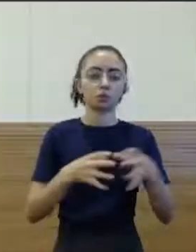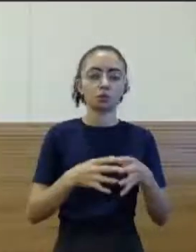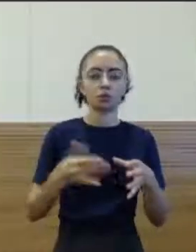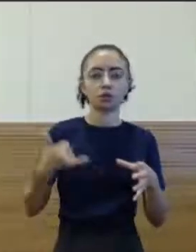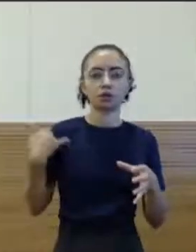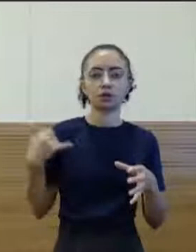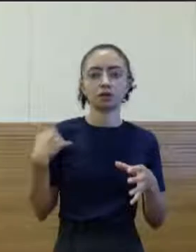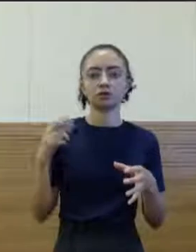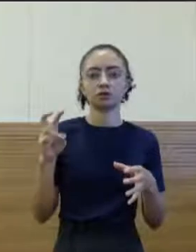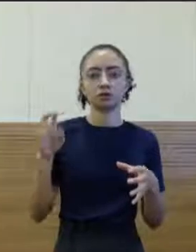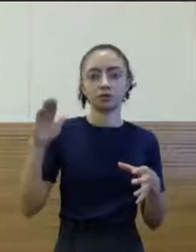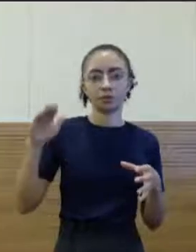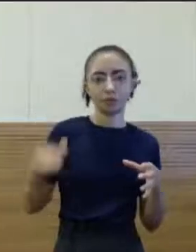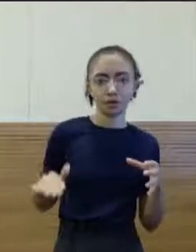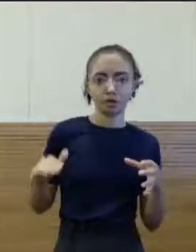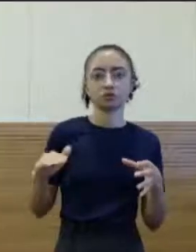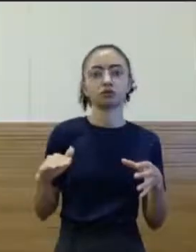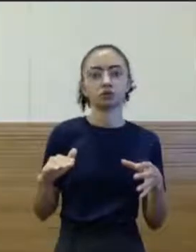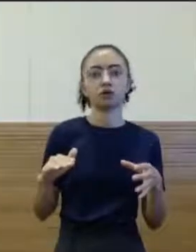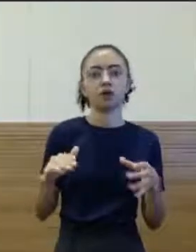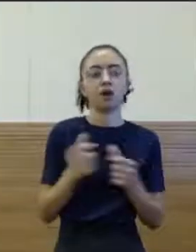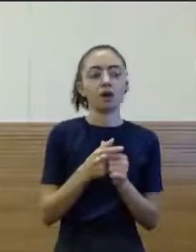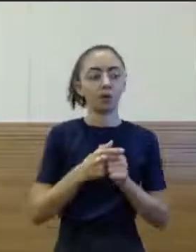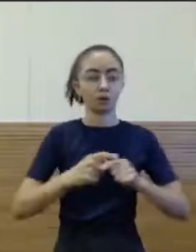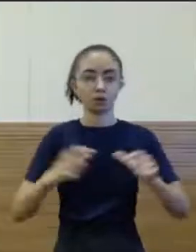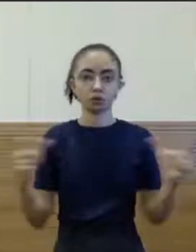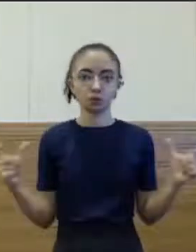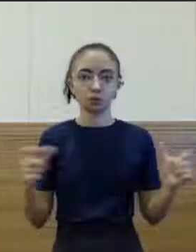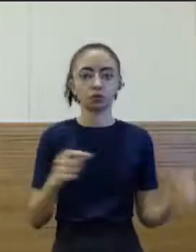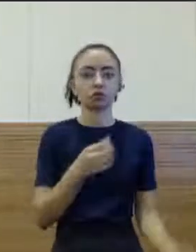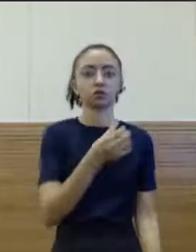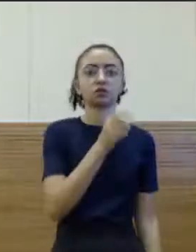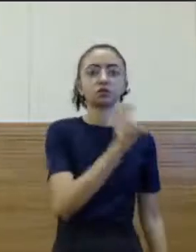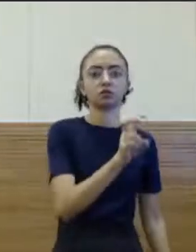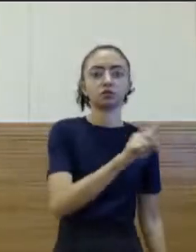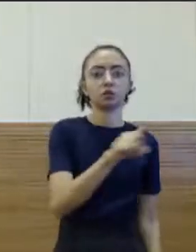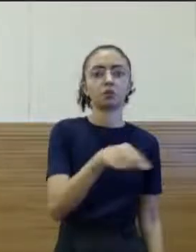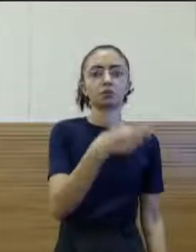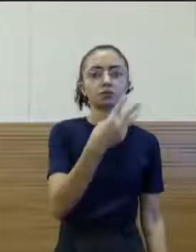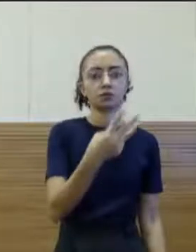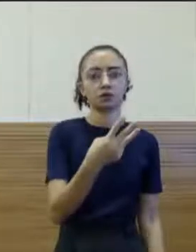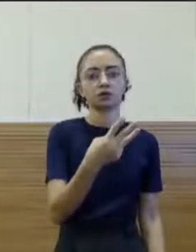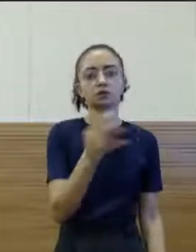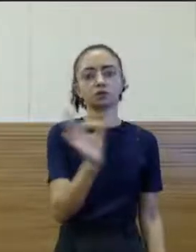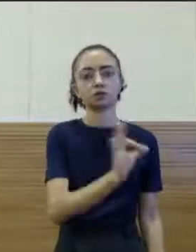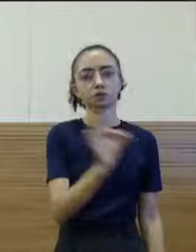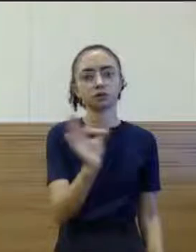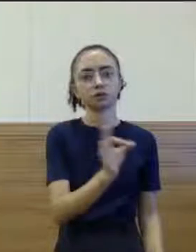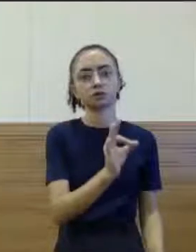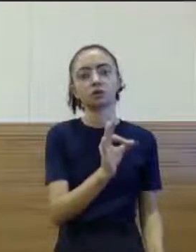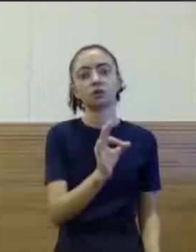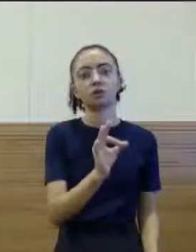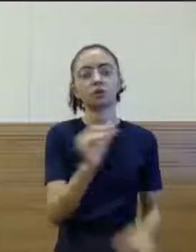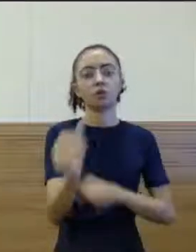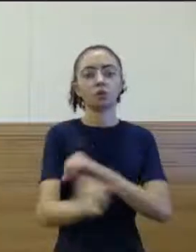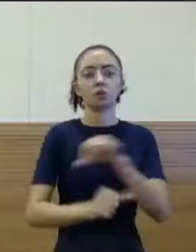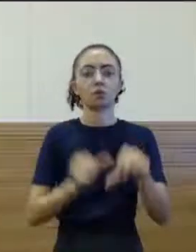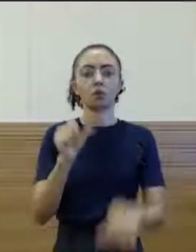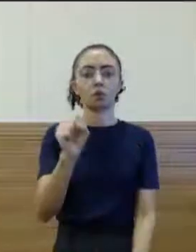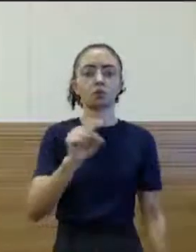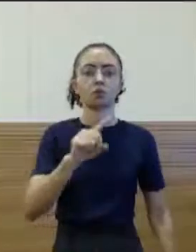below, 5 years of age, was from 6.3 to 8.4.